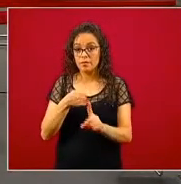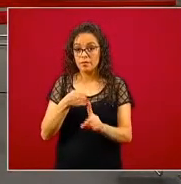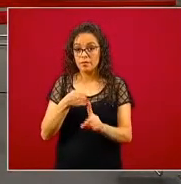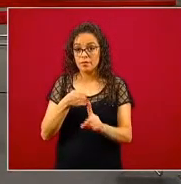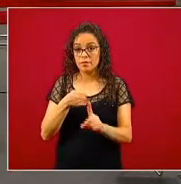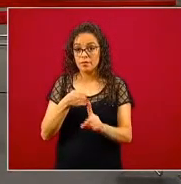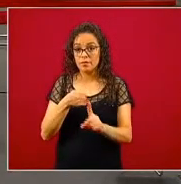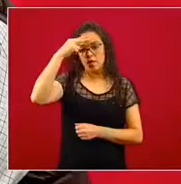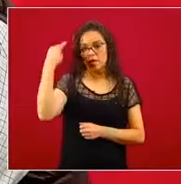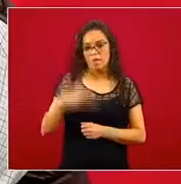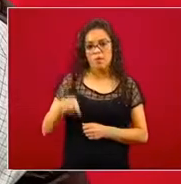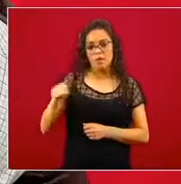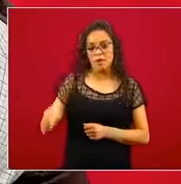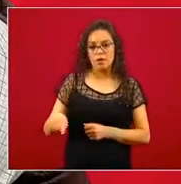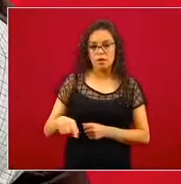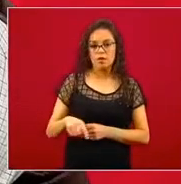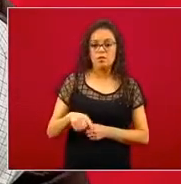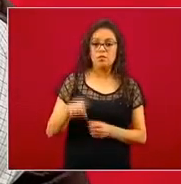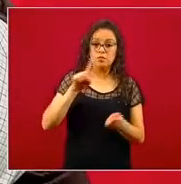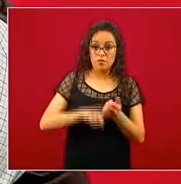the promotion of health